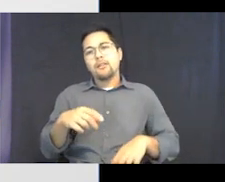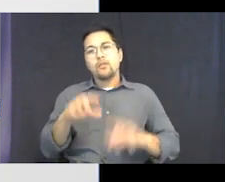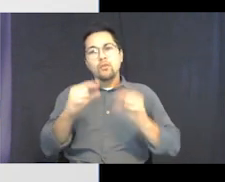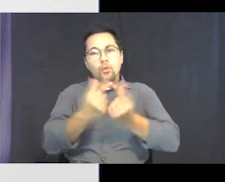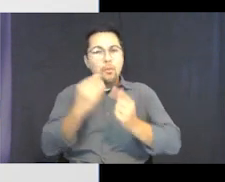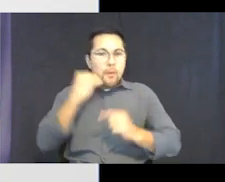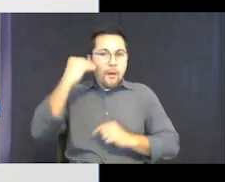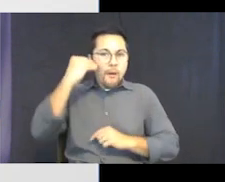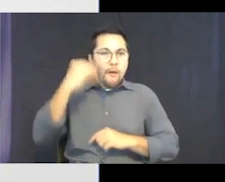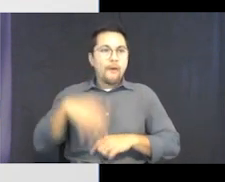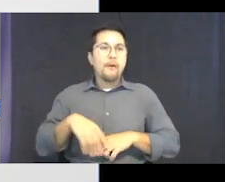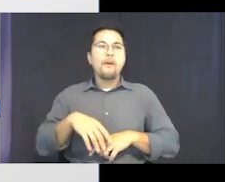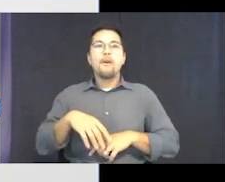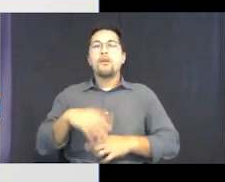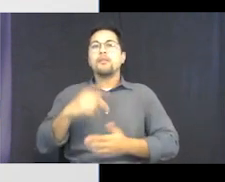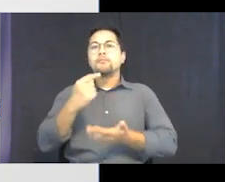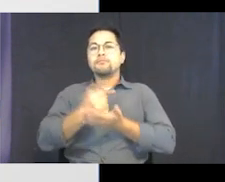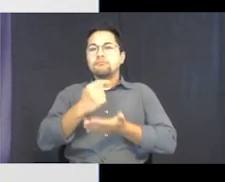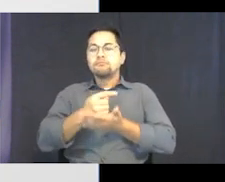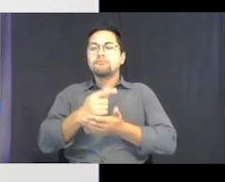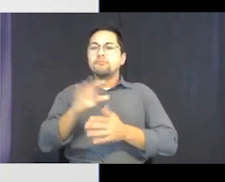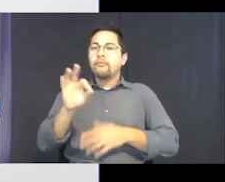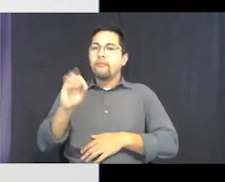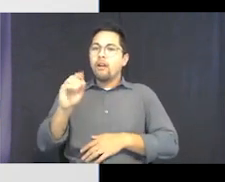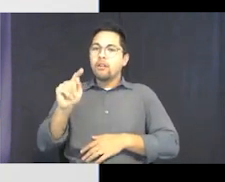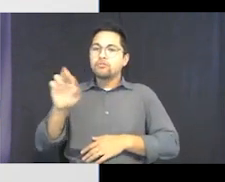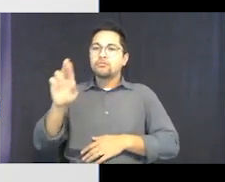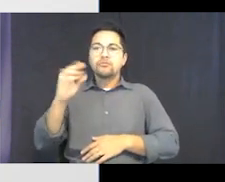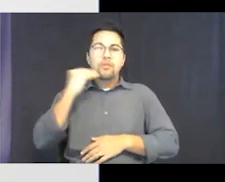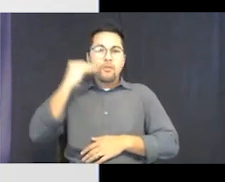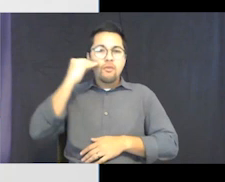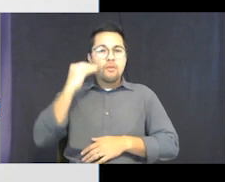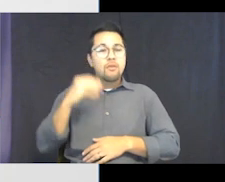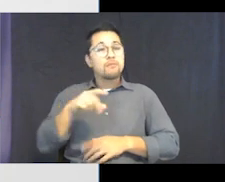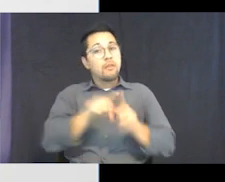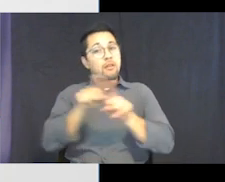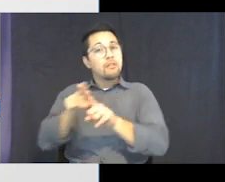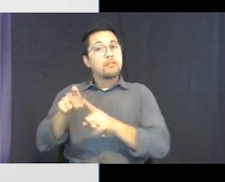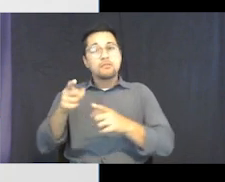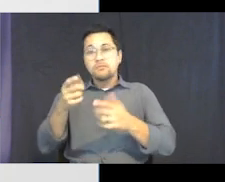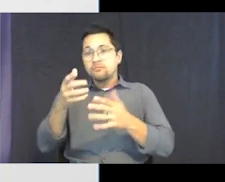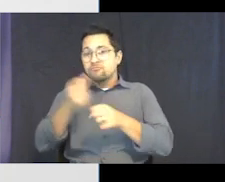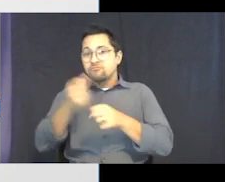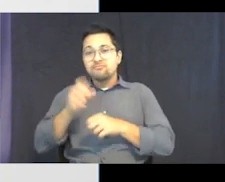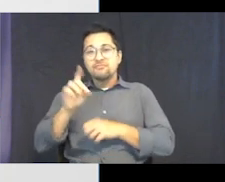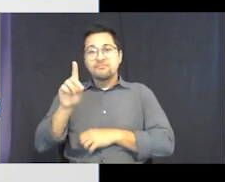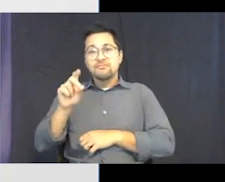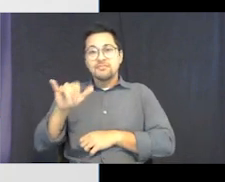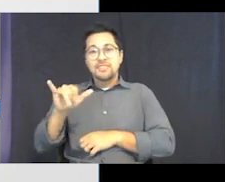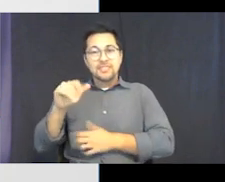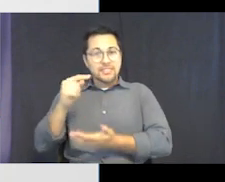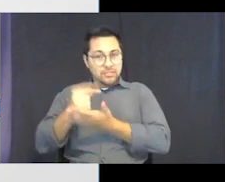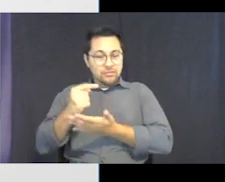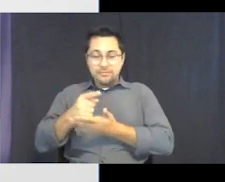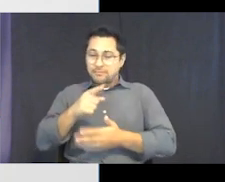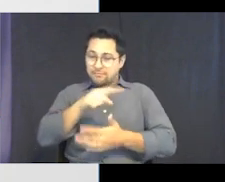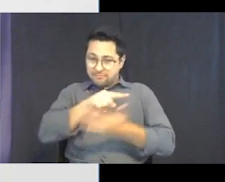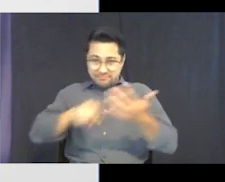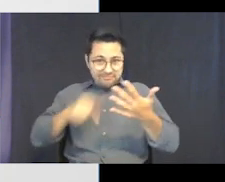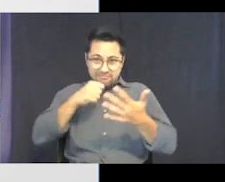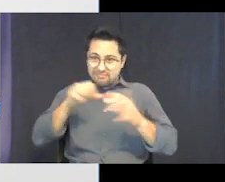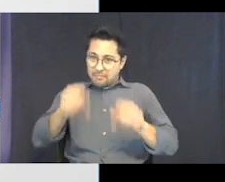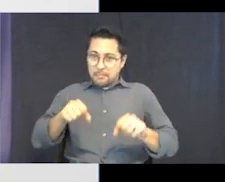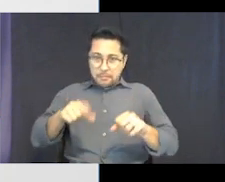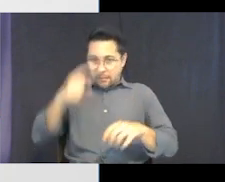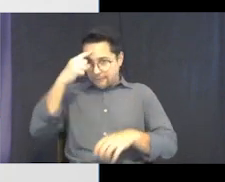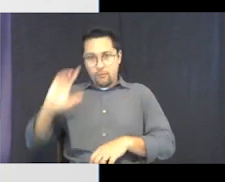group homes, and therapeutic foster homes, and also those receiving day treatment services, are not eligible to receive